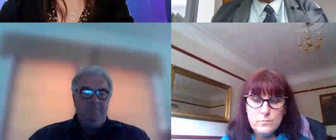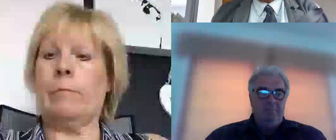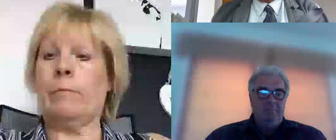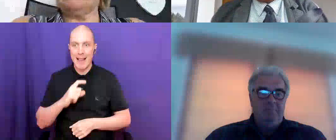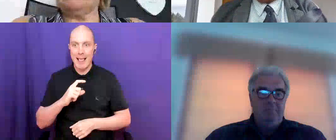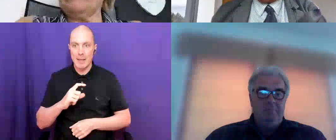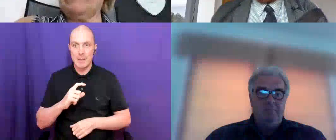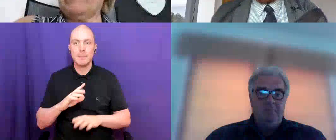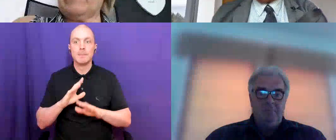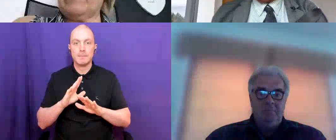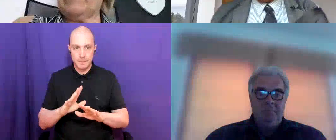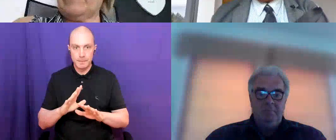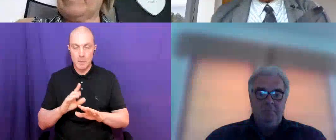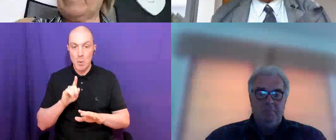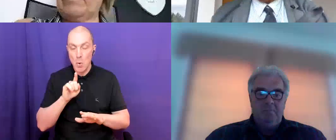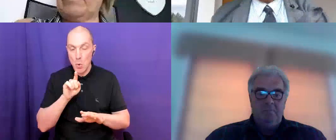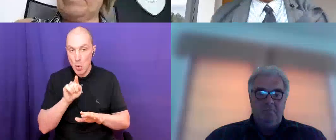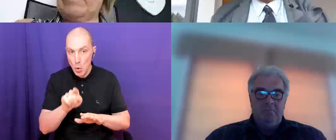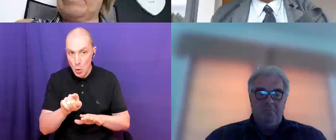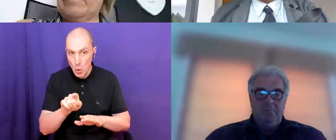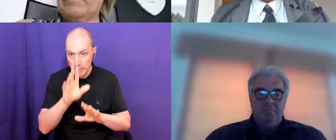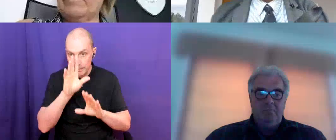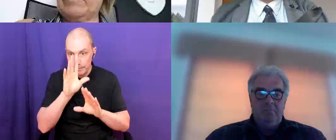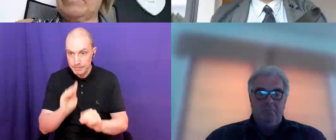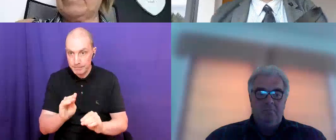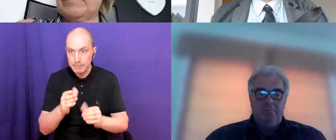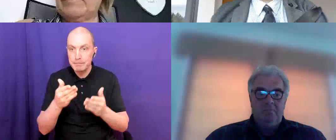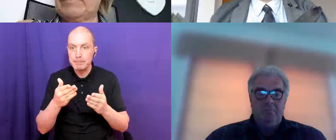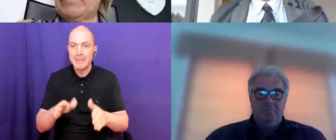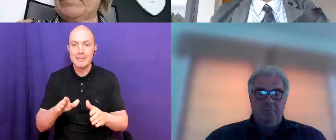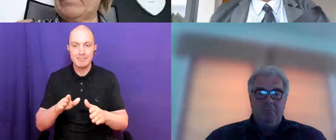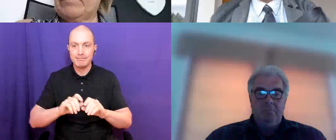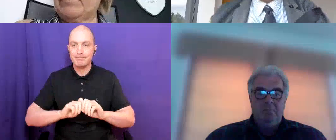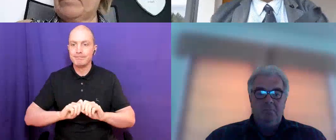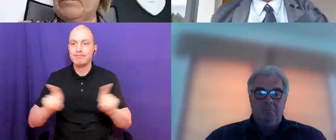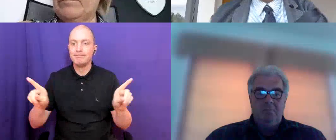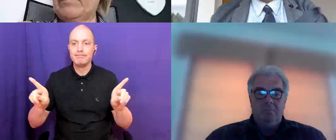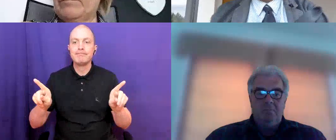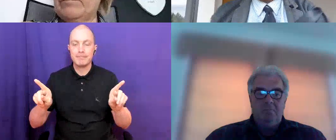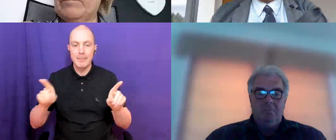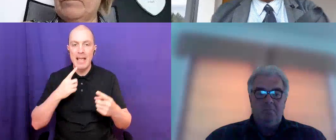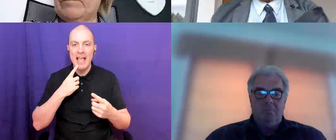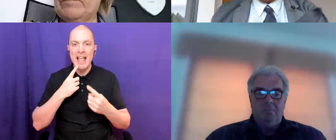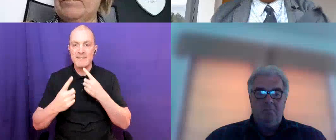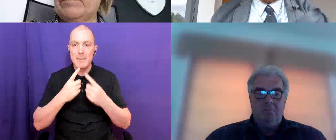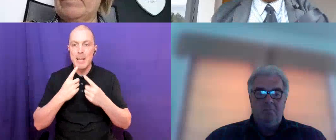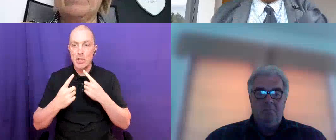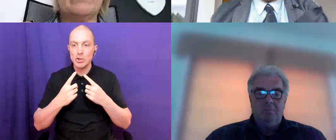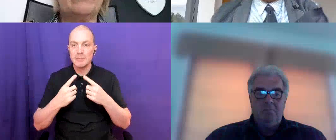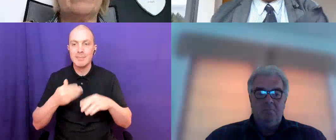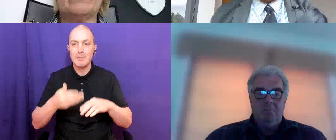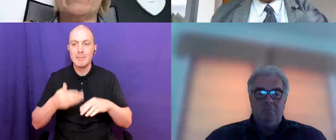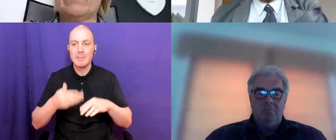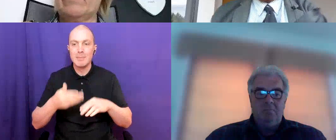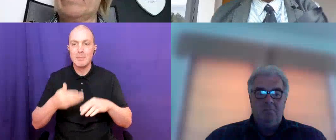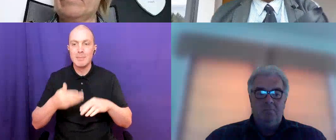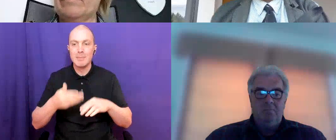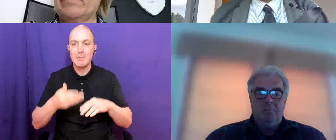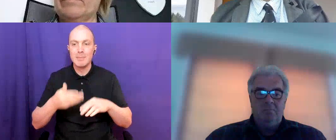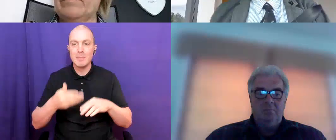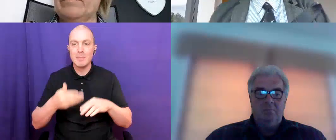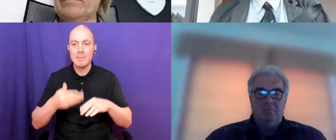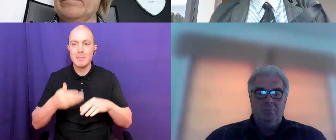prior to tonight, you should have received a copy of the information provided at the previous awareness session, both in Word and